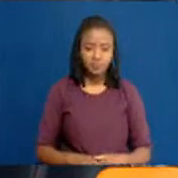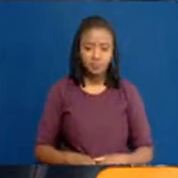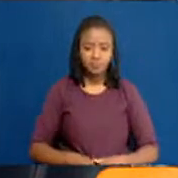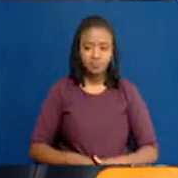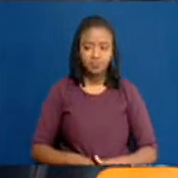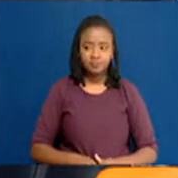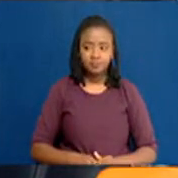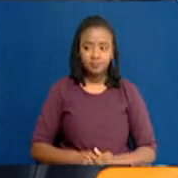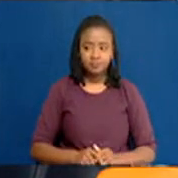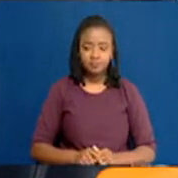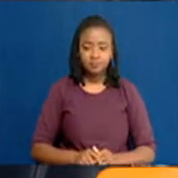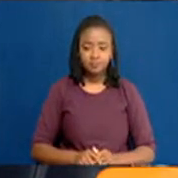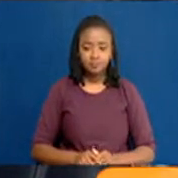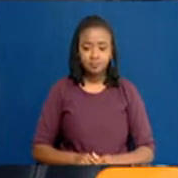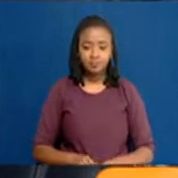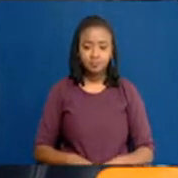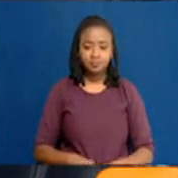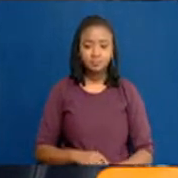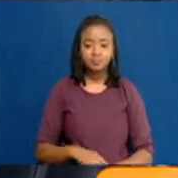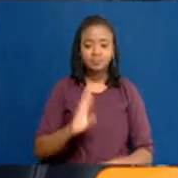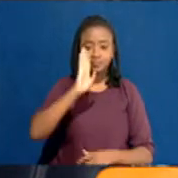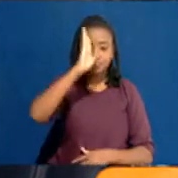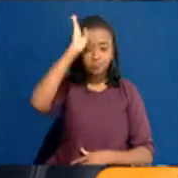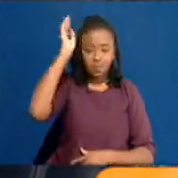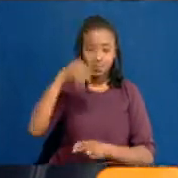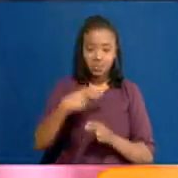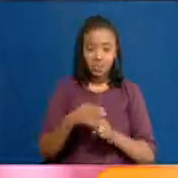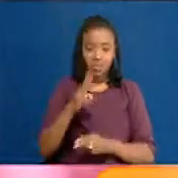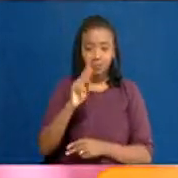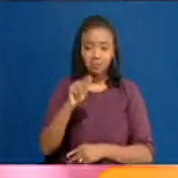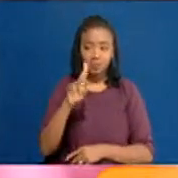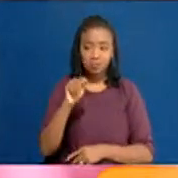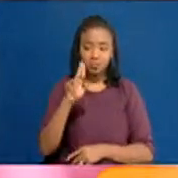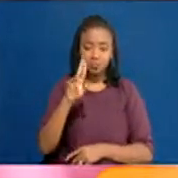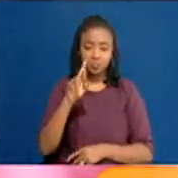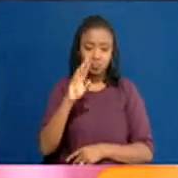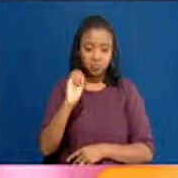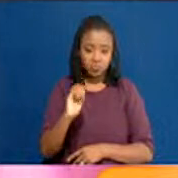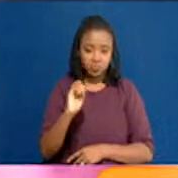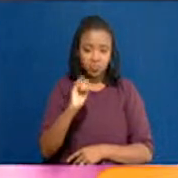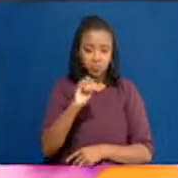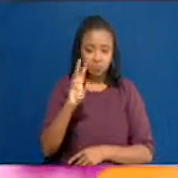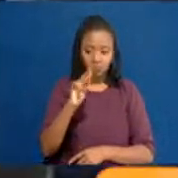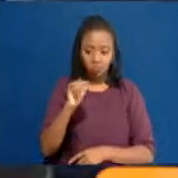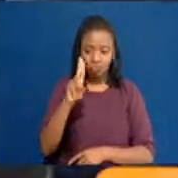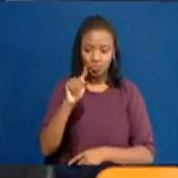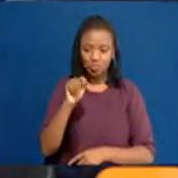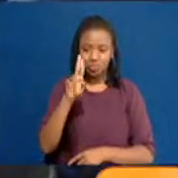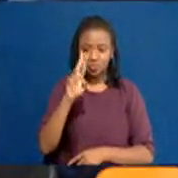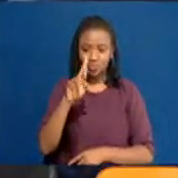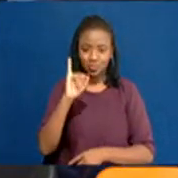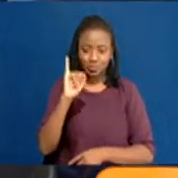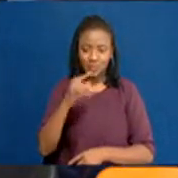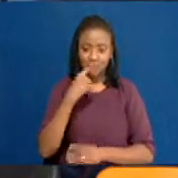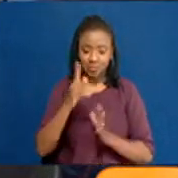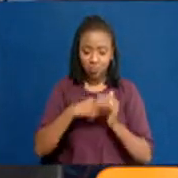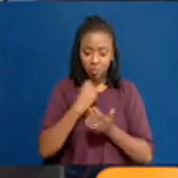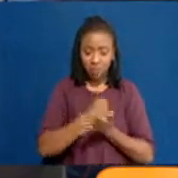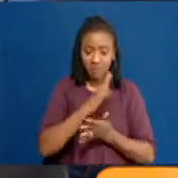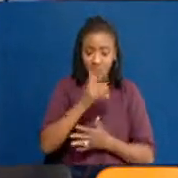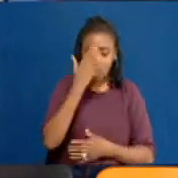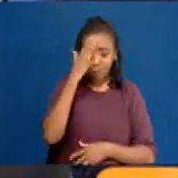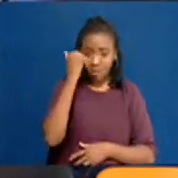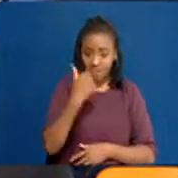Attorney General Justin Muturi shocked legislators by stating that his office is not privy to